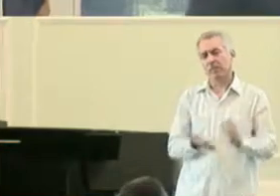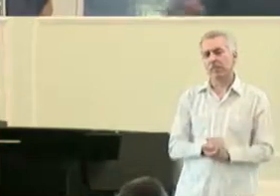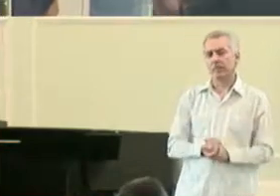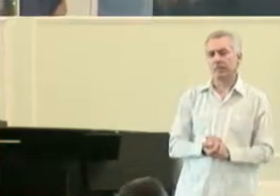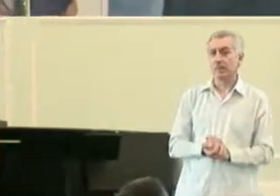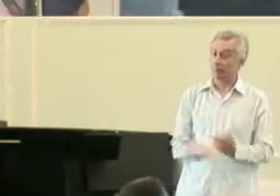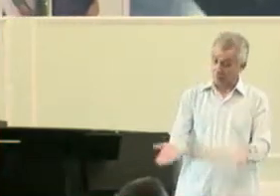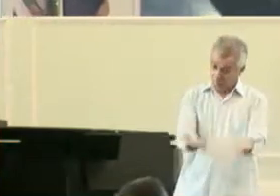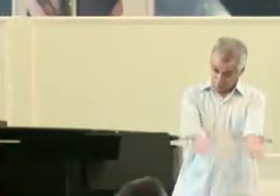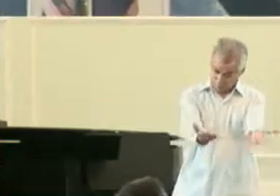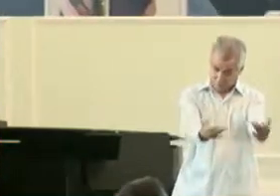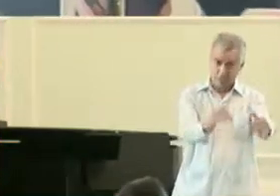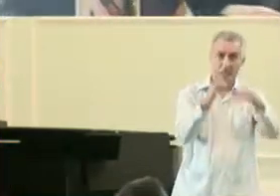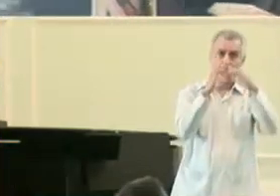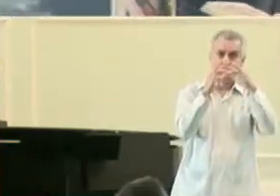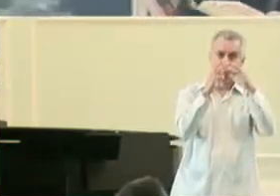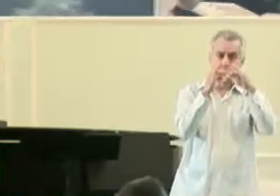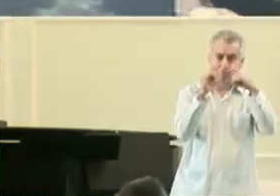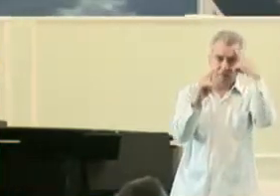So,